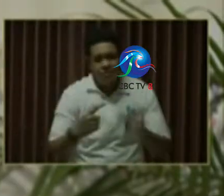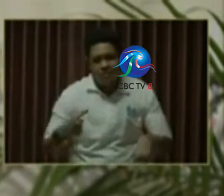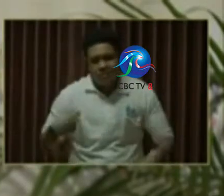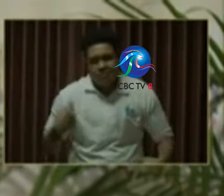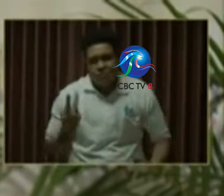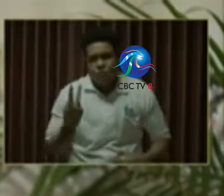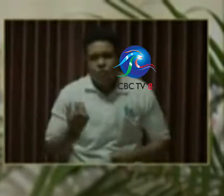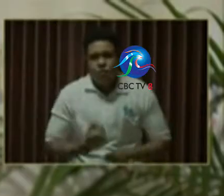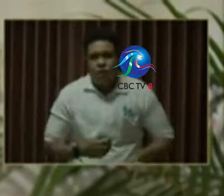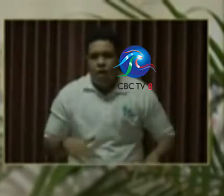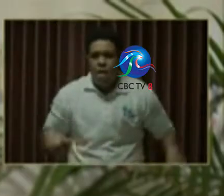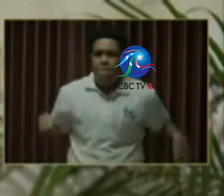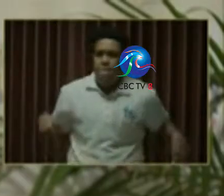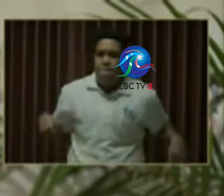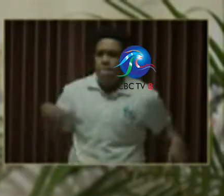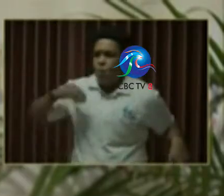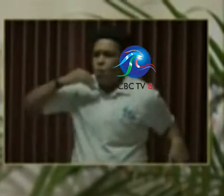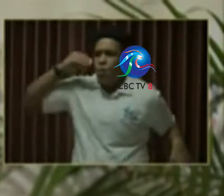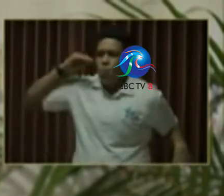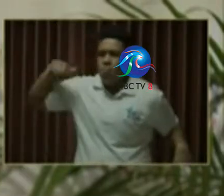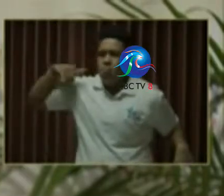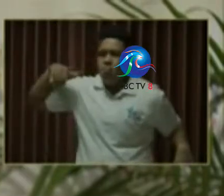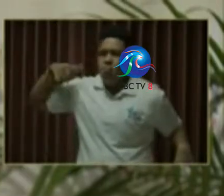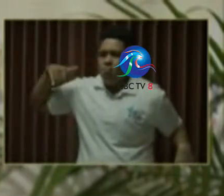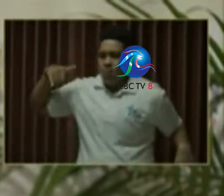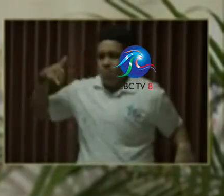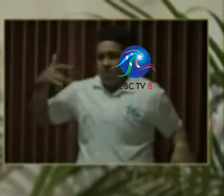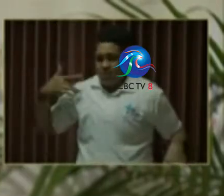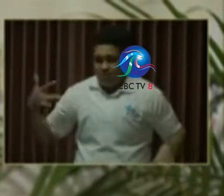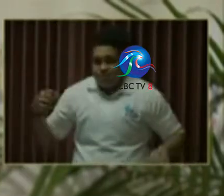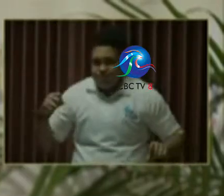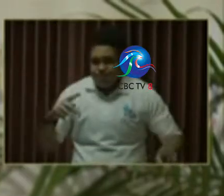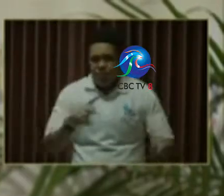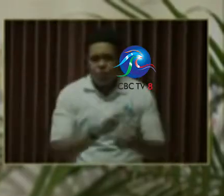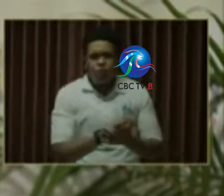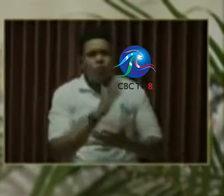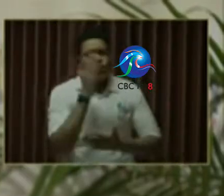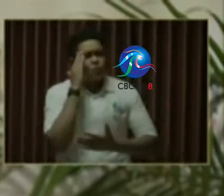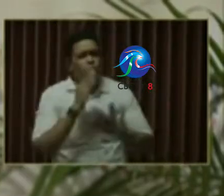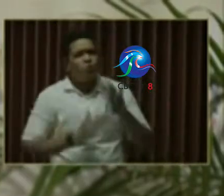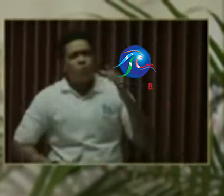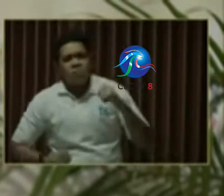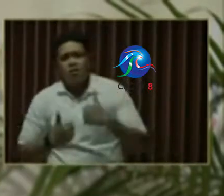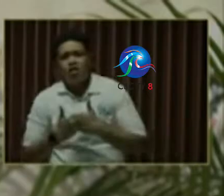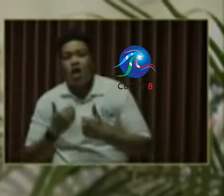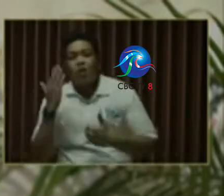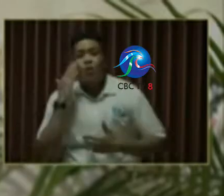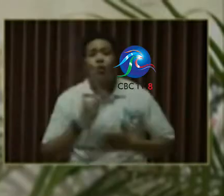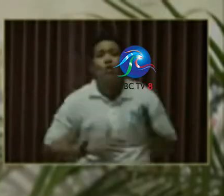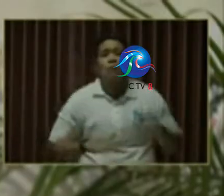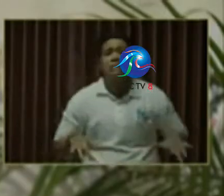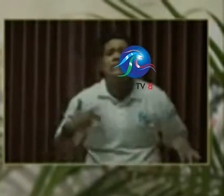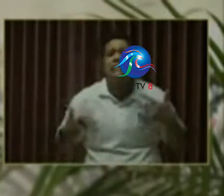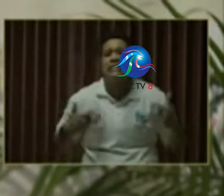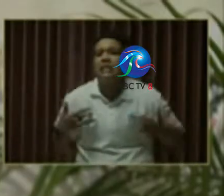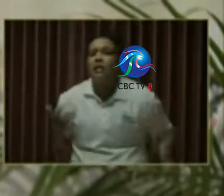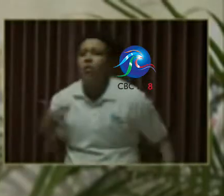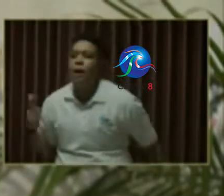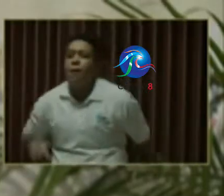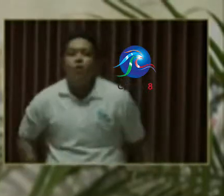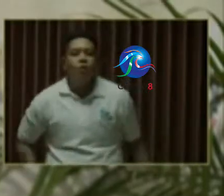2 years as they get back into the school environment. I know they'll be excited, but there might